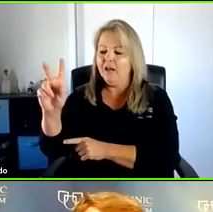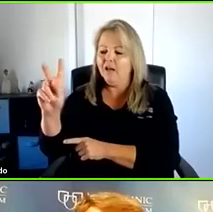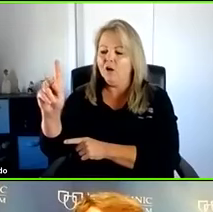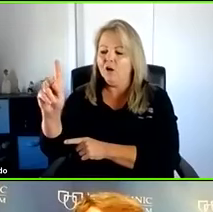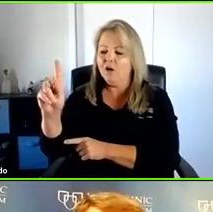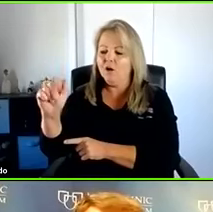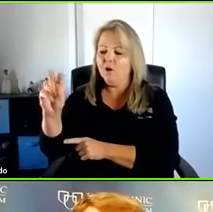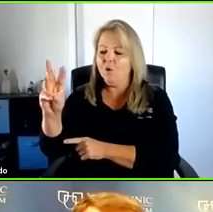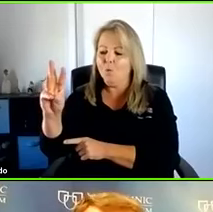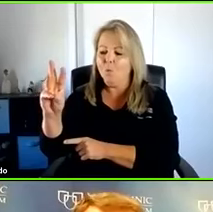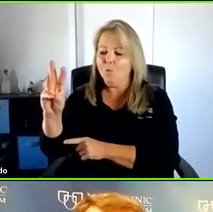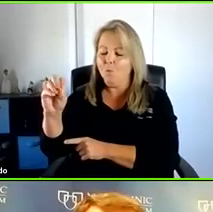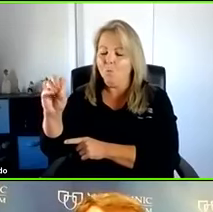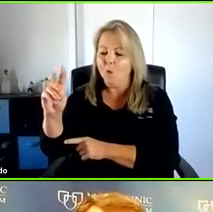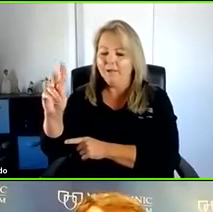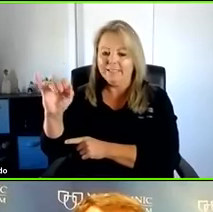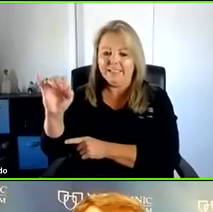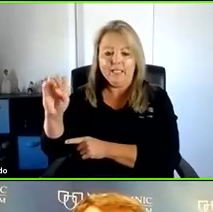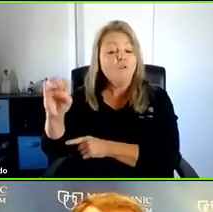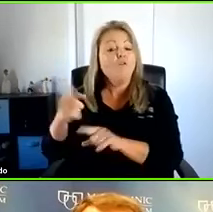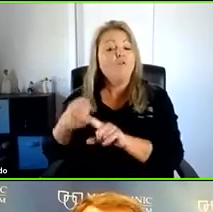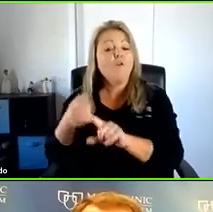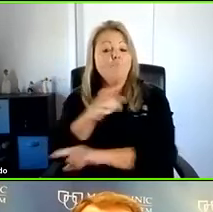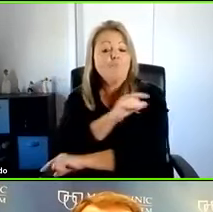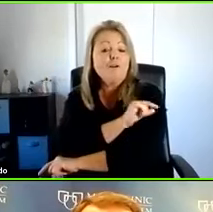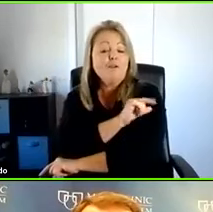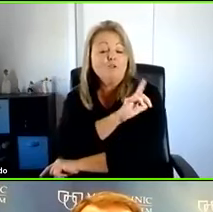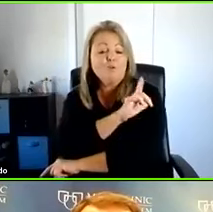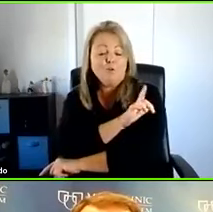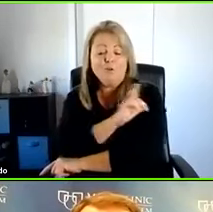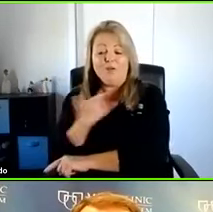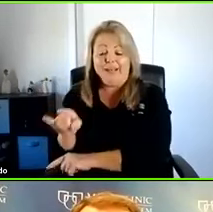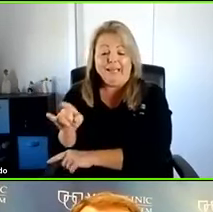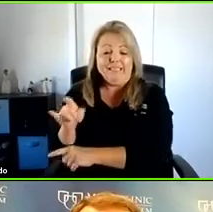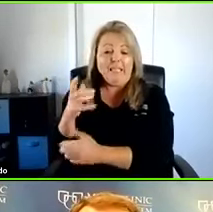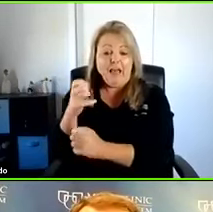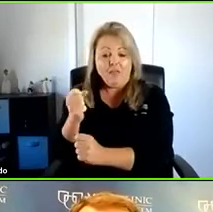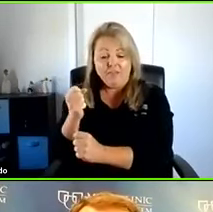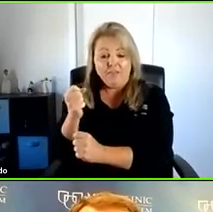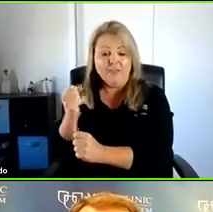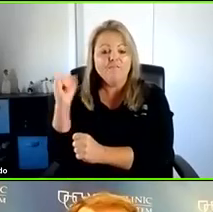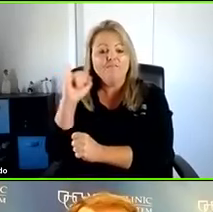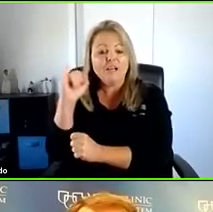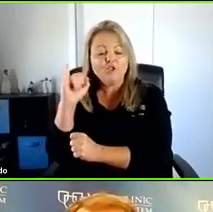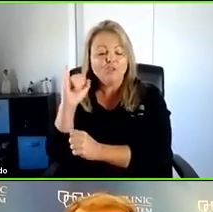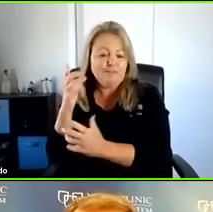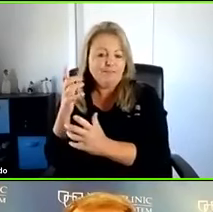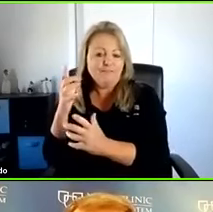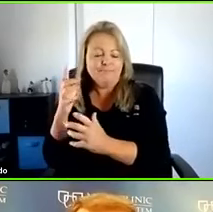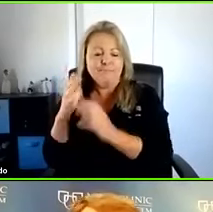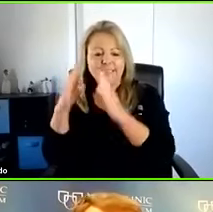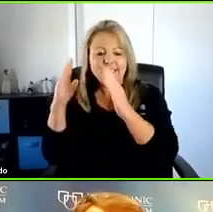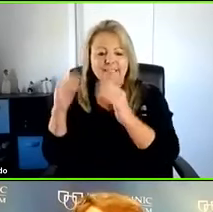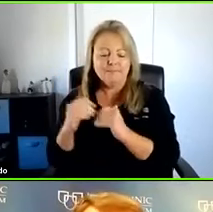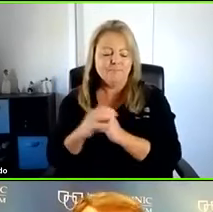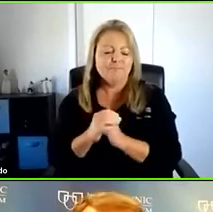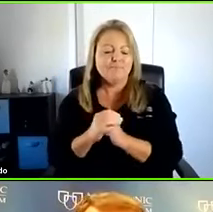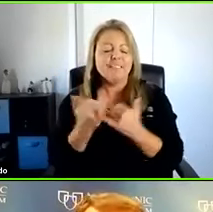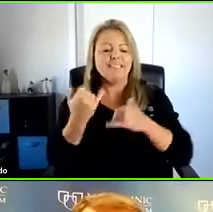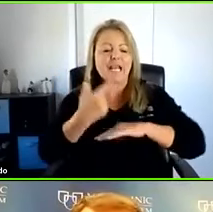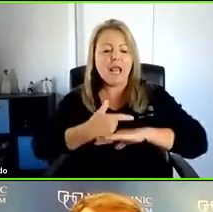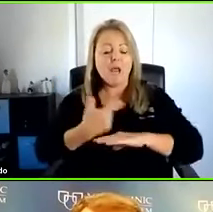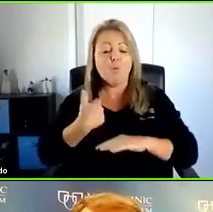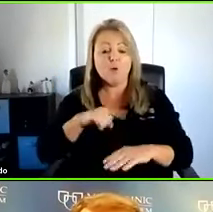from Gunderson Health System. So glad to have you guys with us today, and we're doing this together. Today we will share with